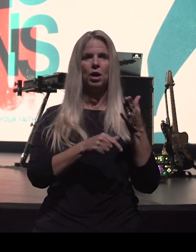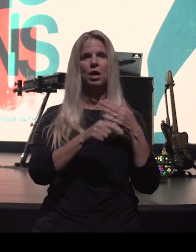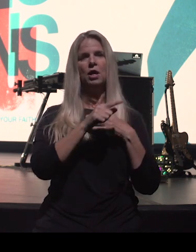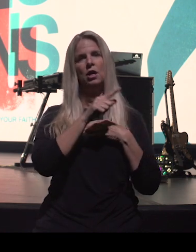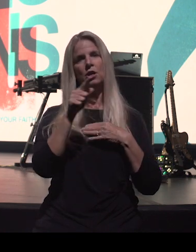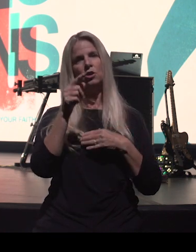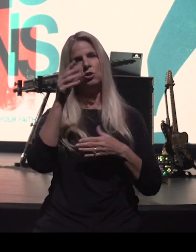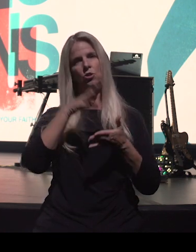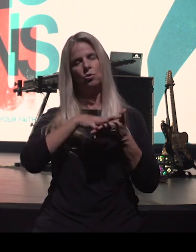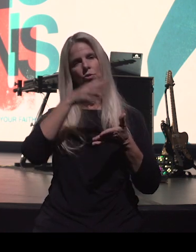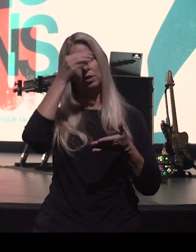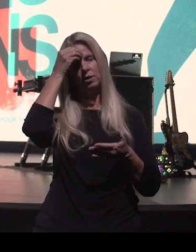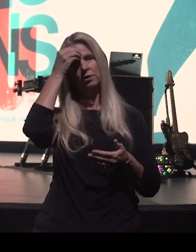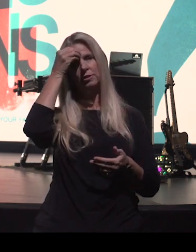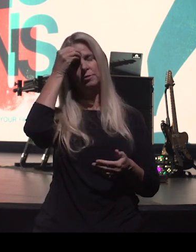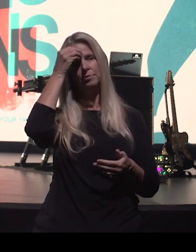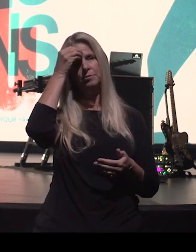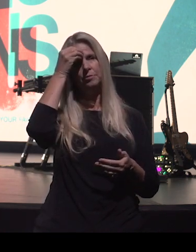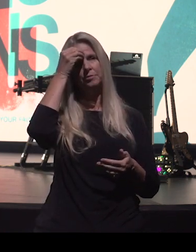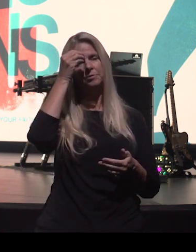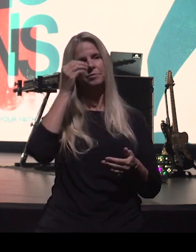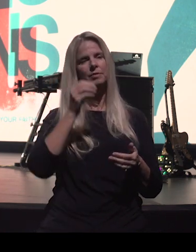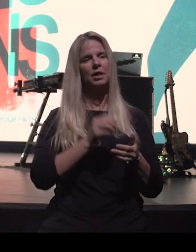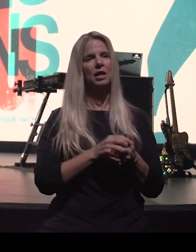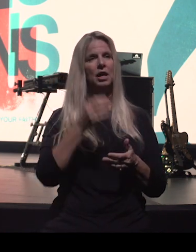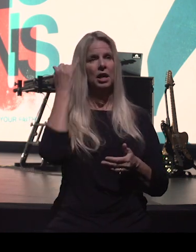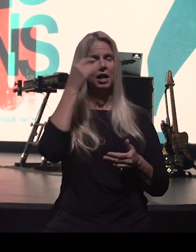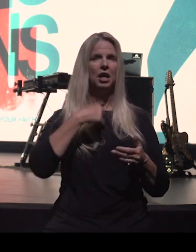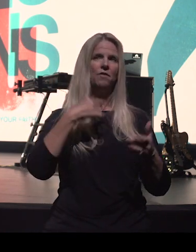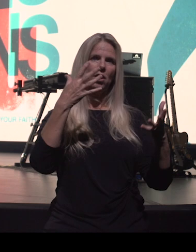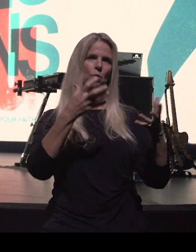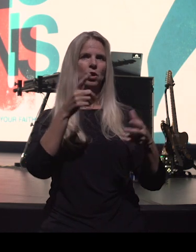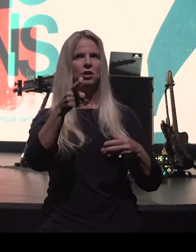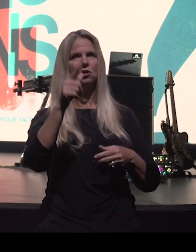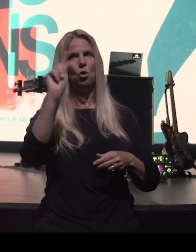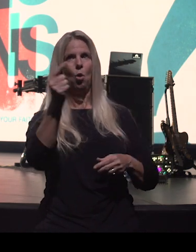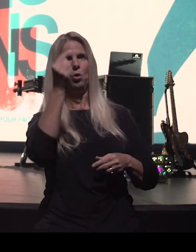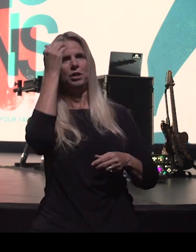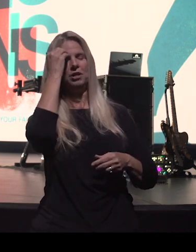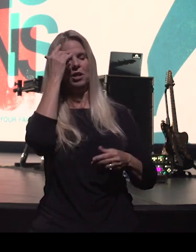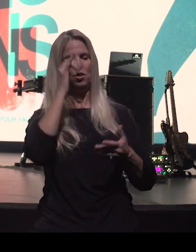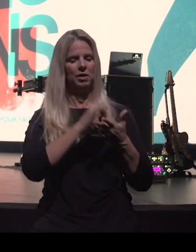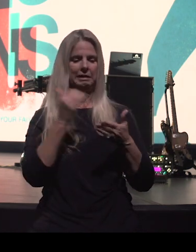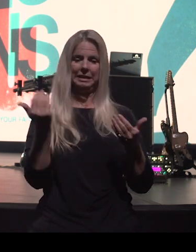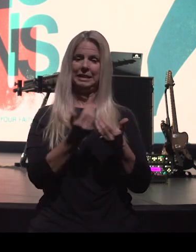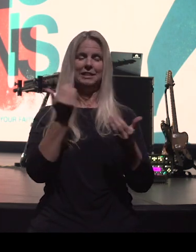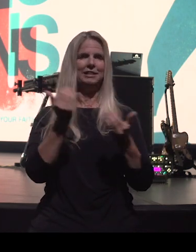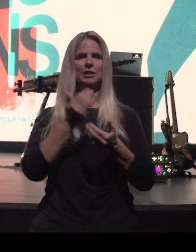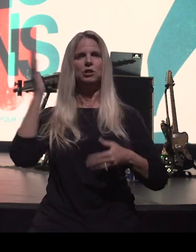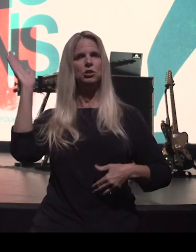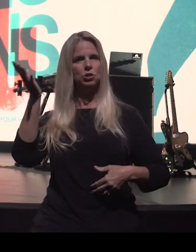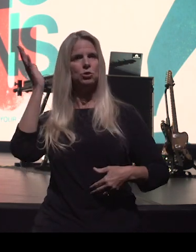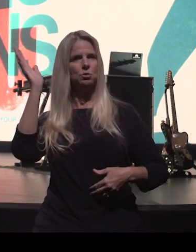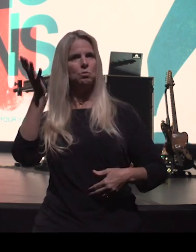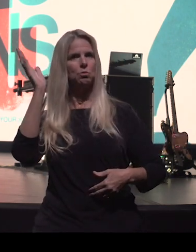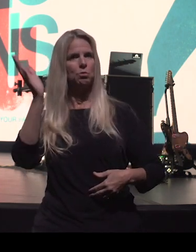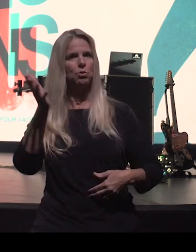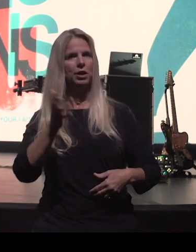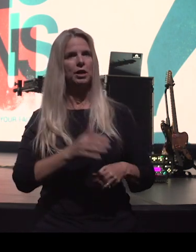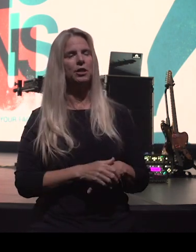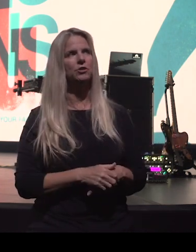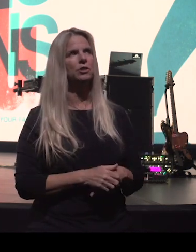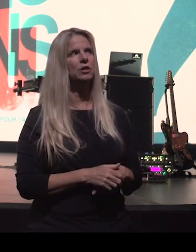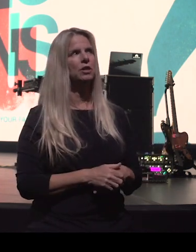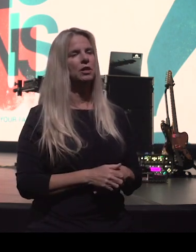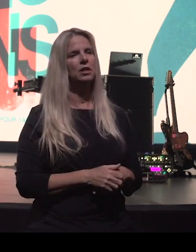learn. Do you understand if I just wanted you to know something, do you understand how easy that would be for me to preach? It would actually cut my sermon preparation